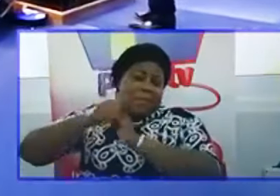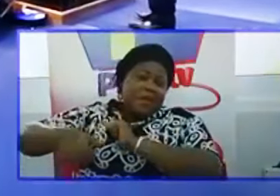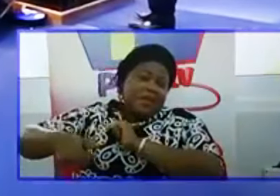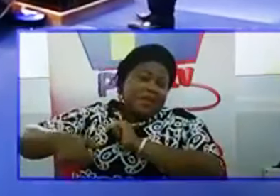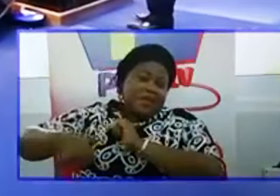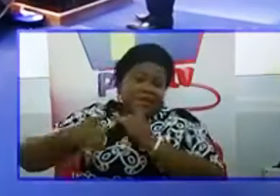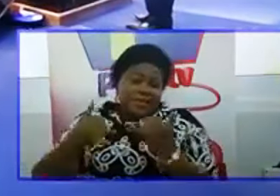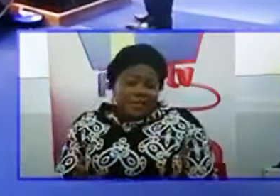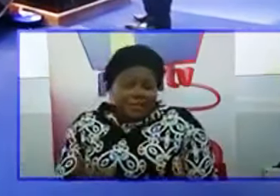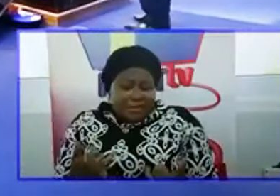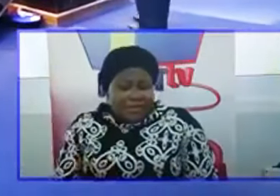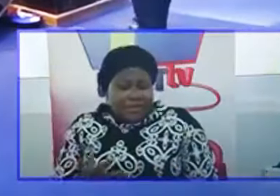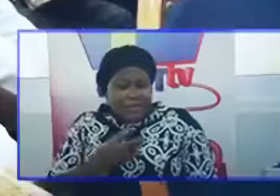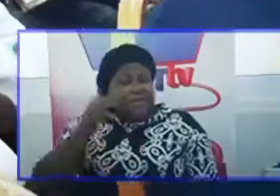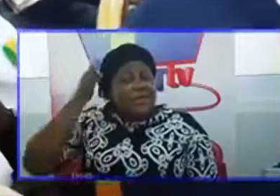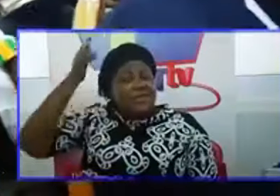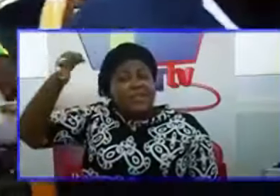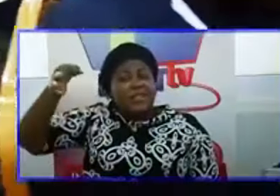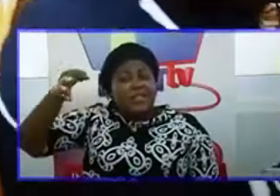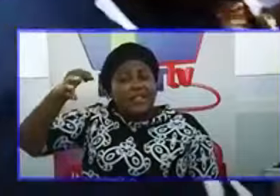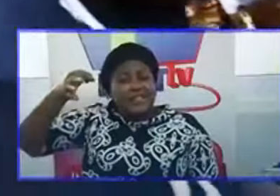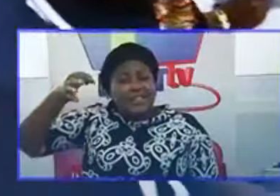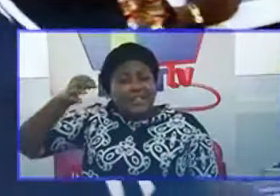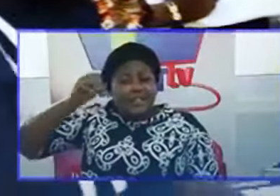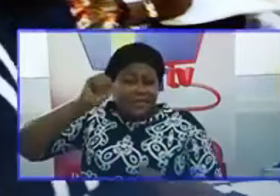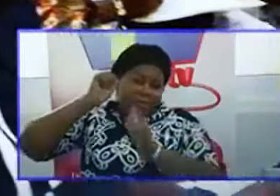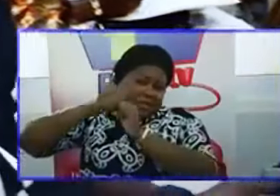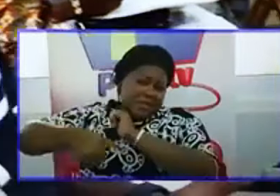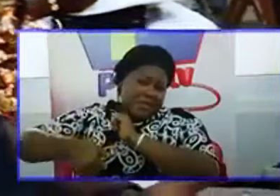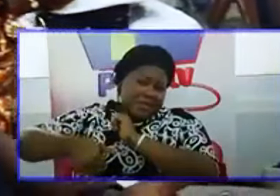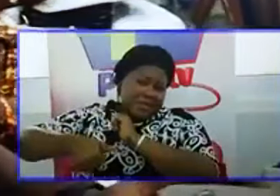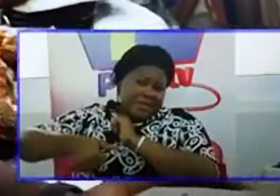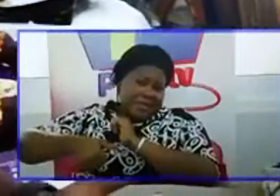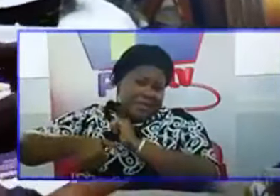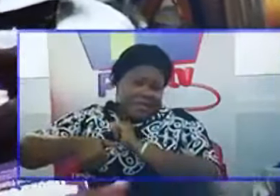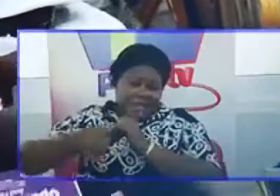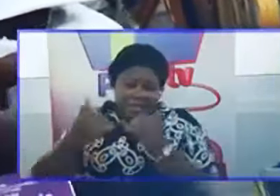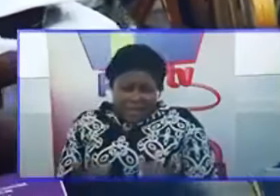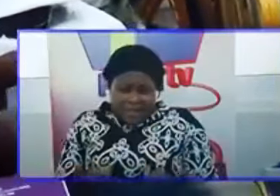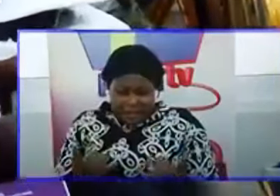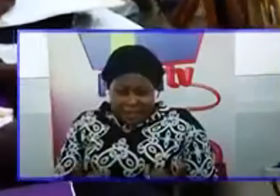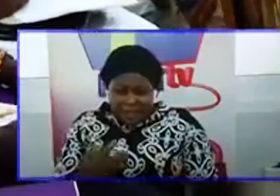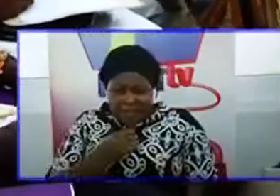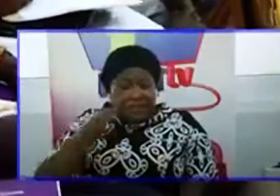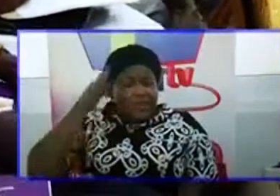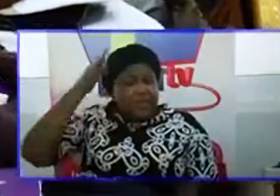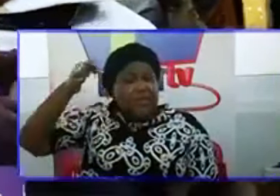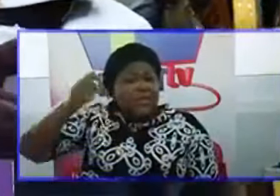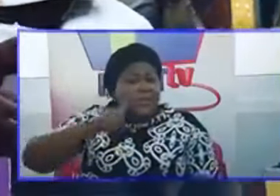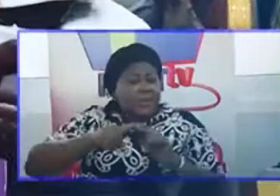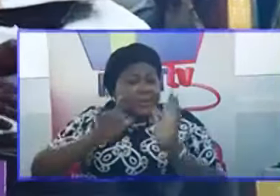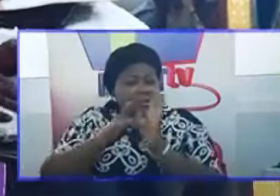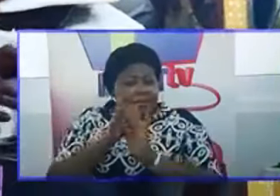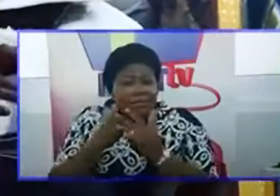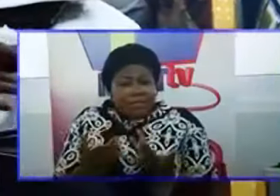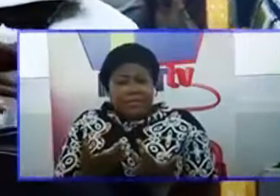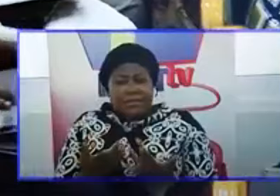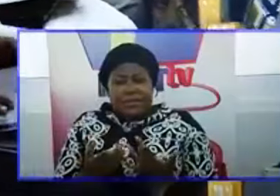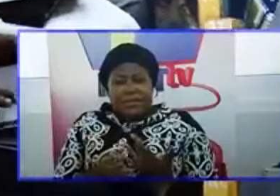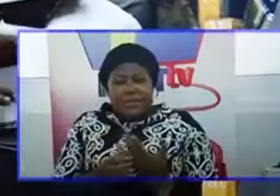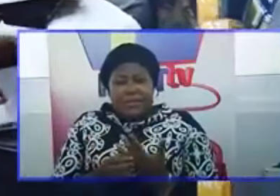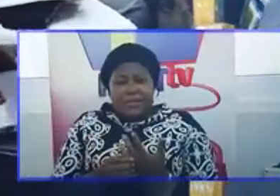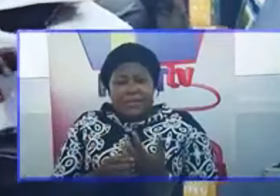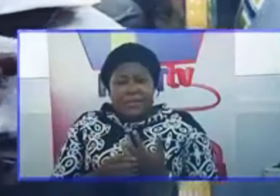future. Time is the past, the present, and the future. But the Bible